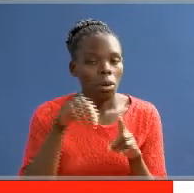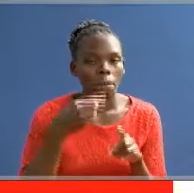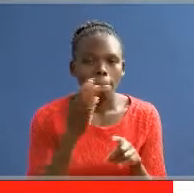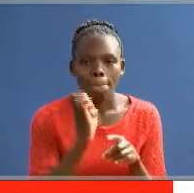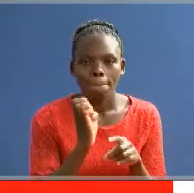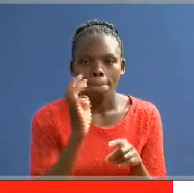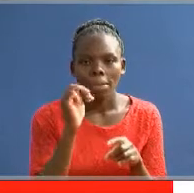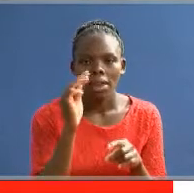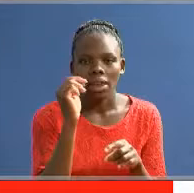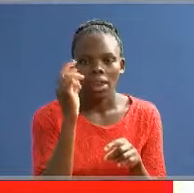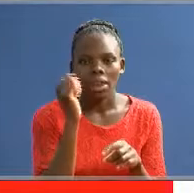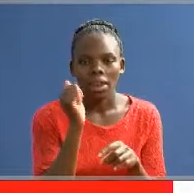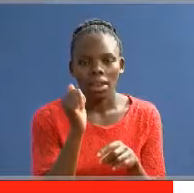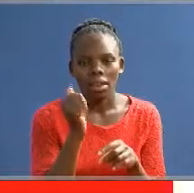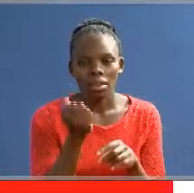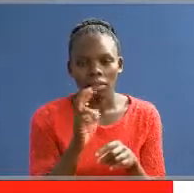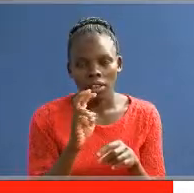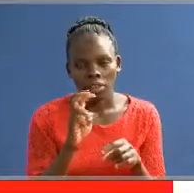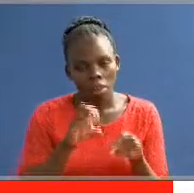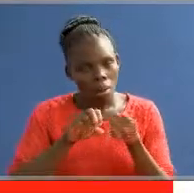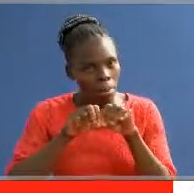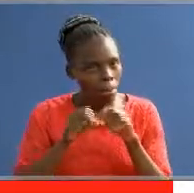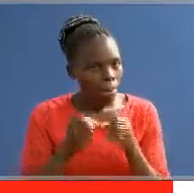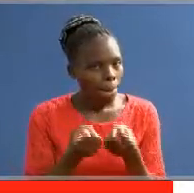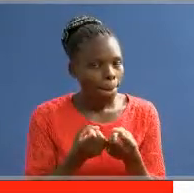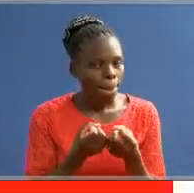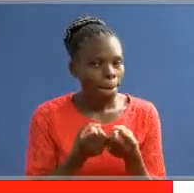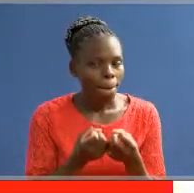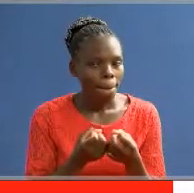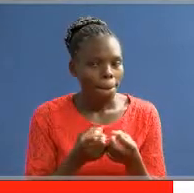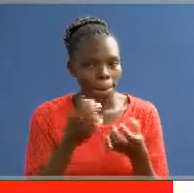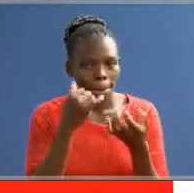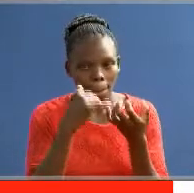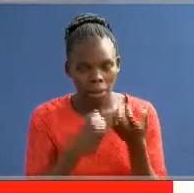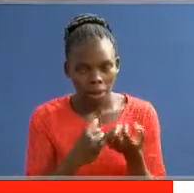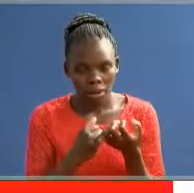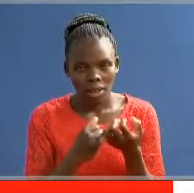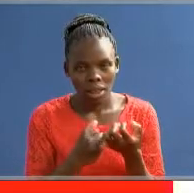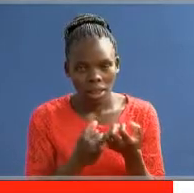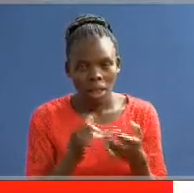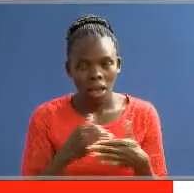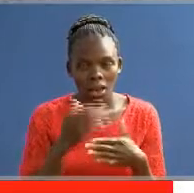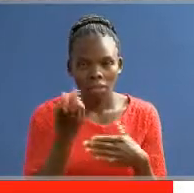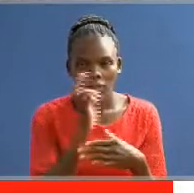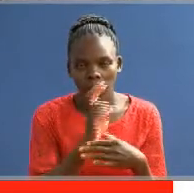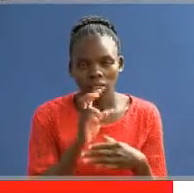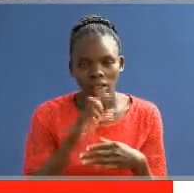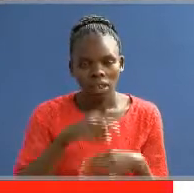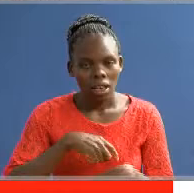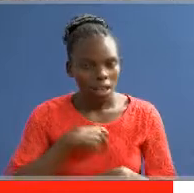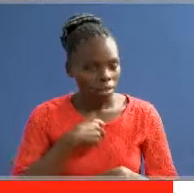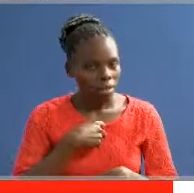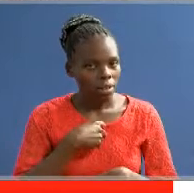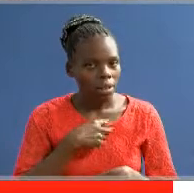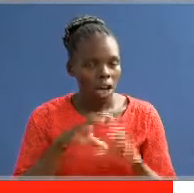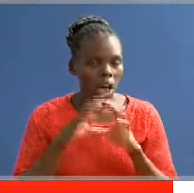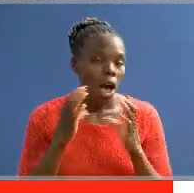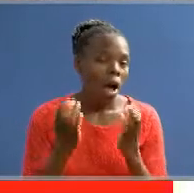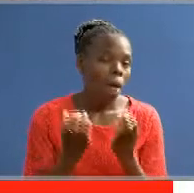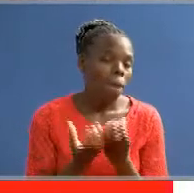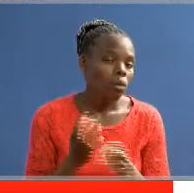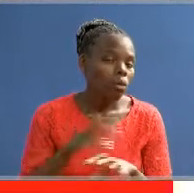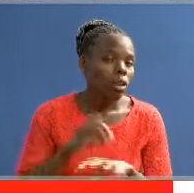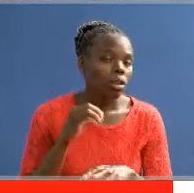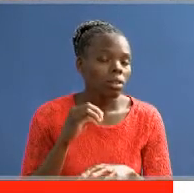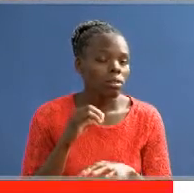as well faced a broken marriage after the symptoms of cervical cancer manifested itself. The community around her couldn't